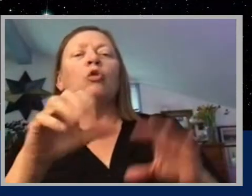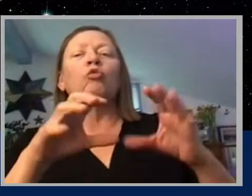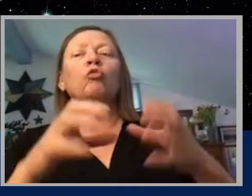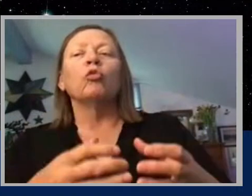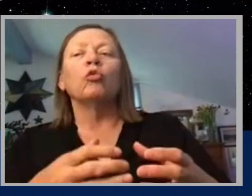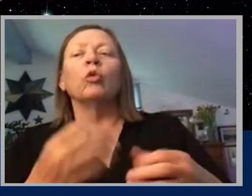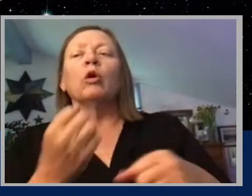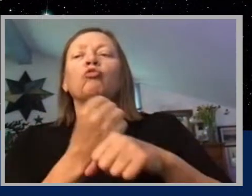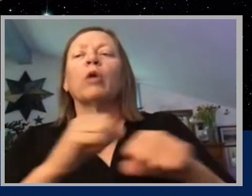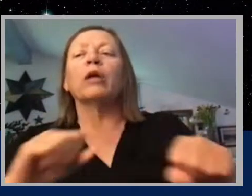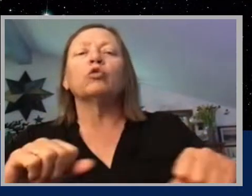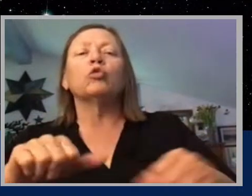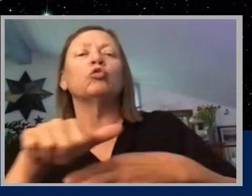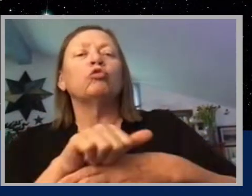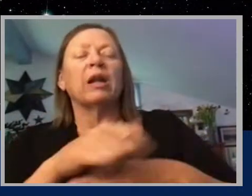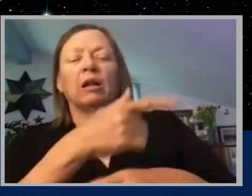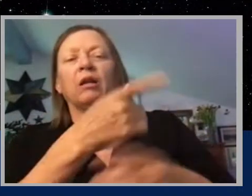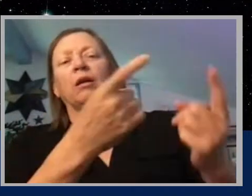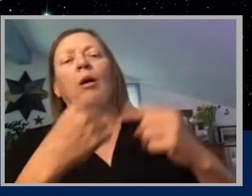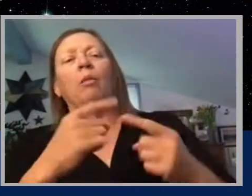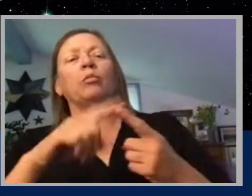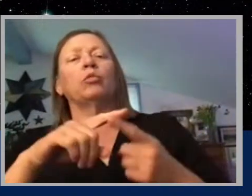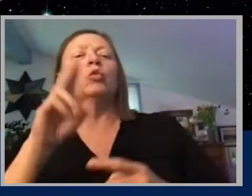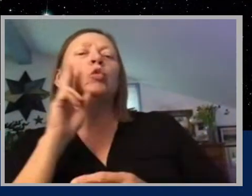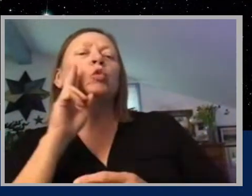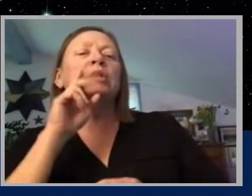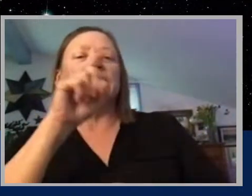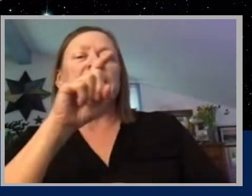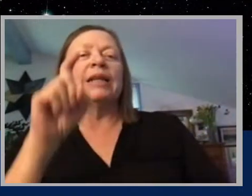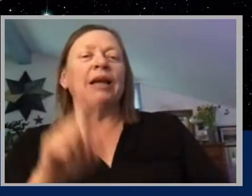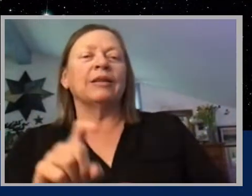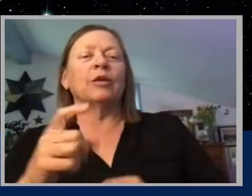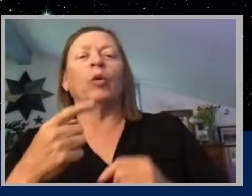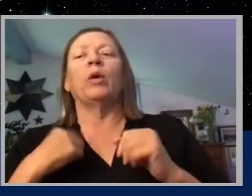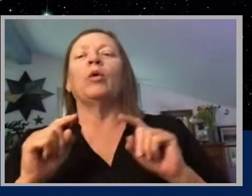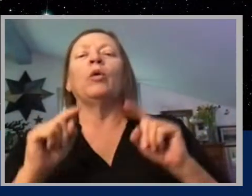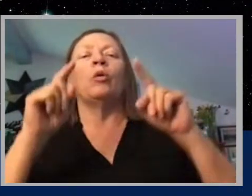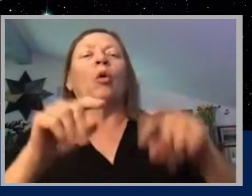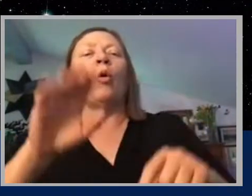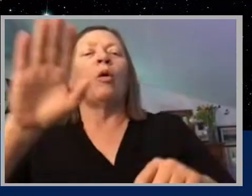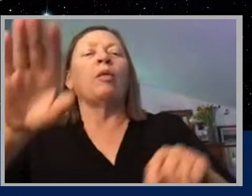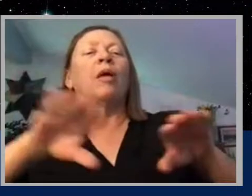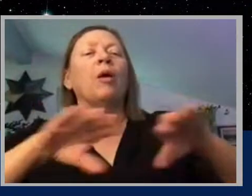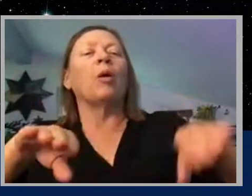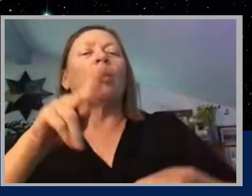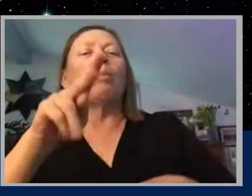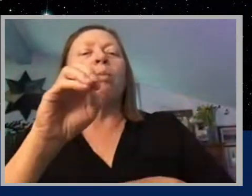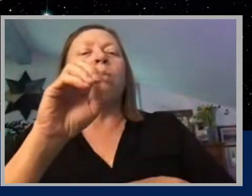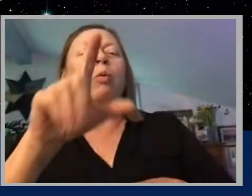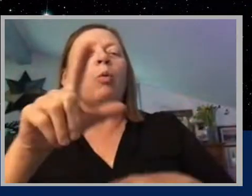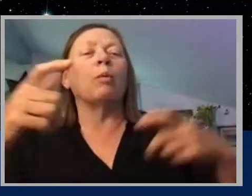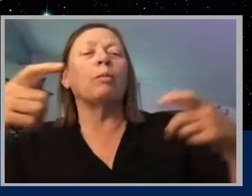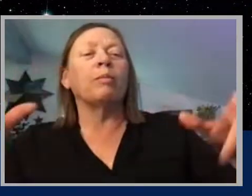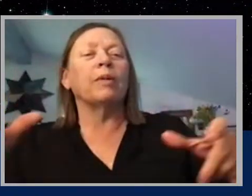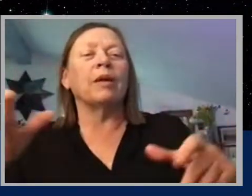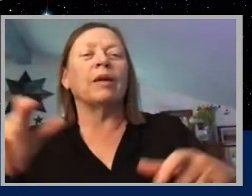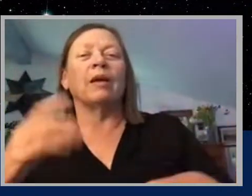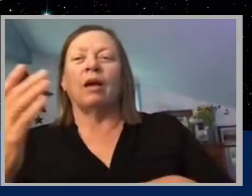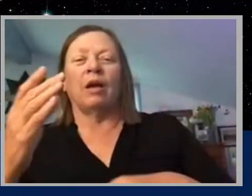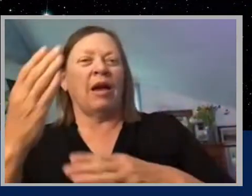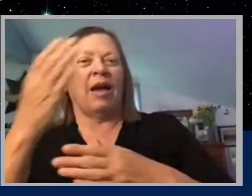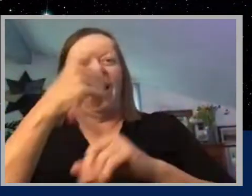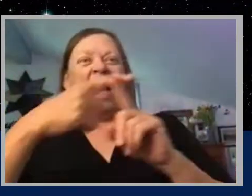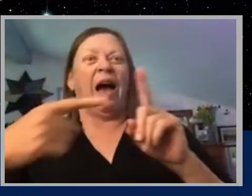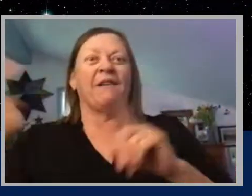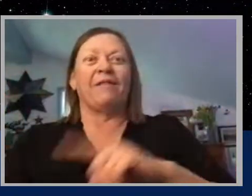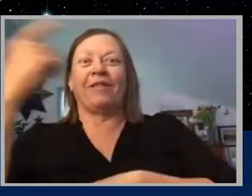in Houston, Texas. And so we go over there to their pool. We do a half day in the classroom where they train us on all the information. And then we go